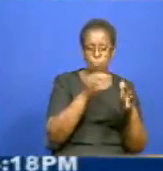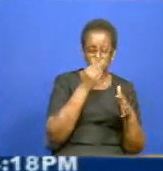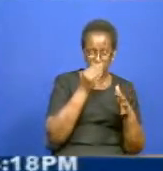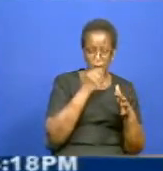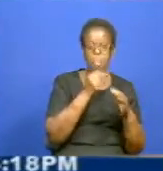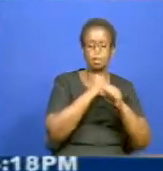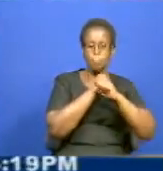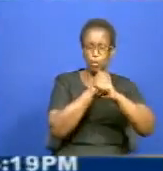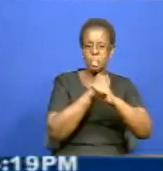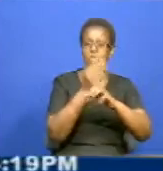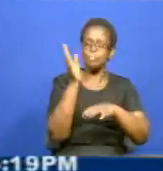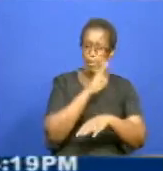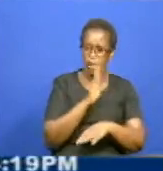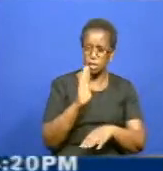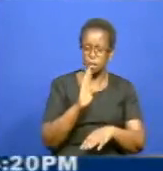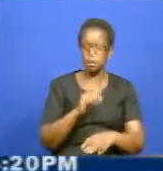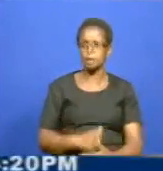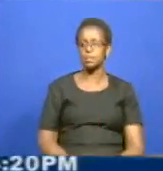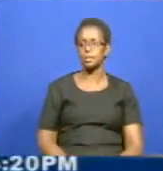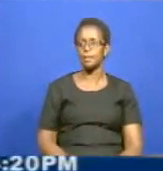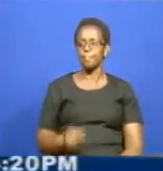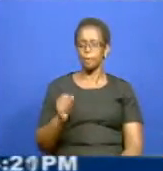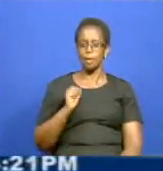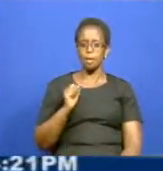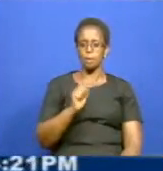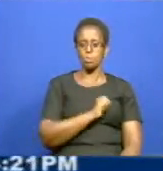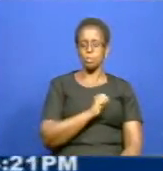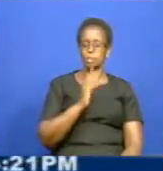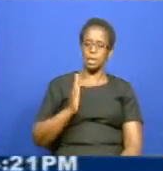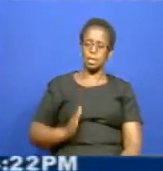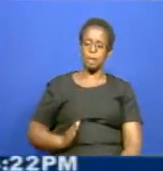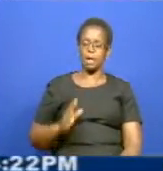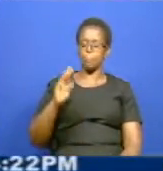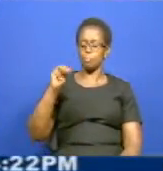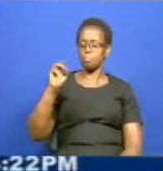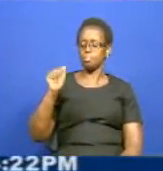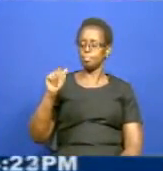Speaker. Senator Mazayo.